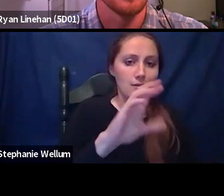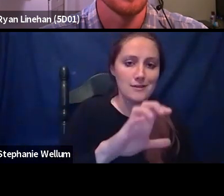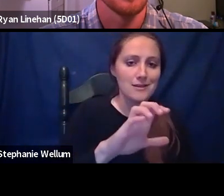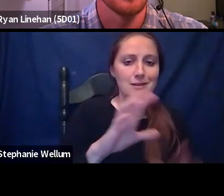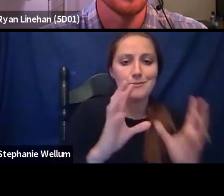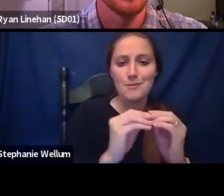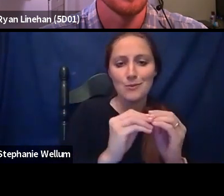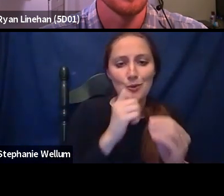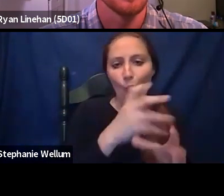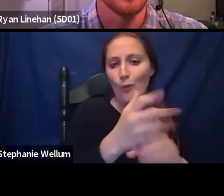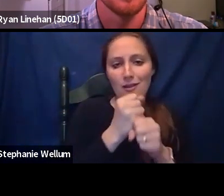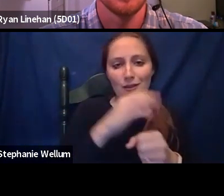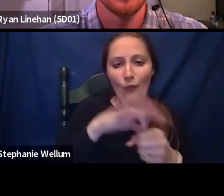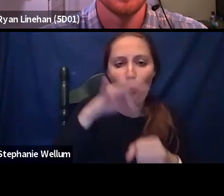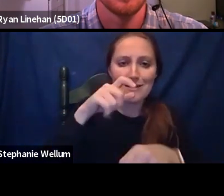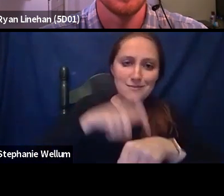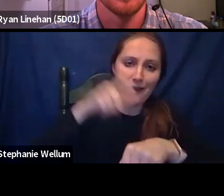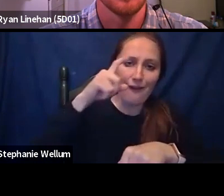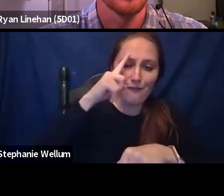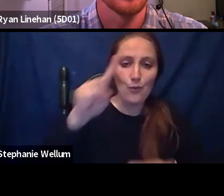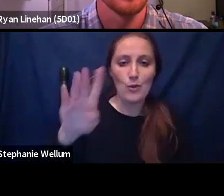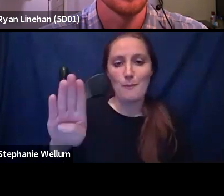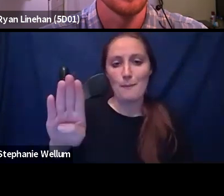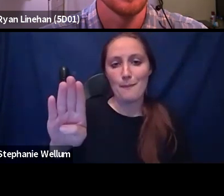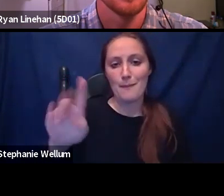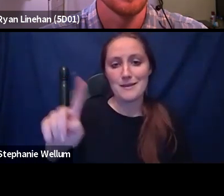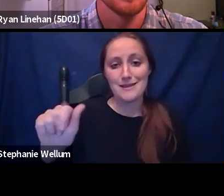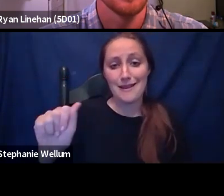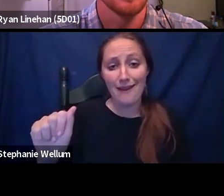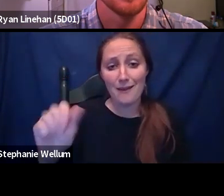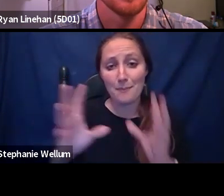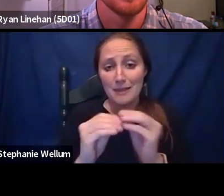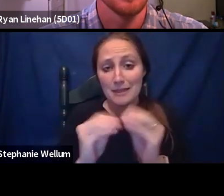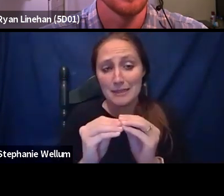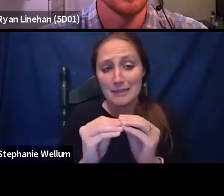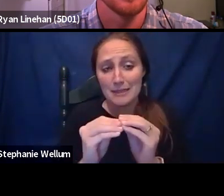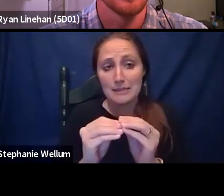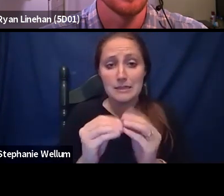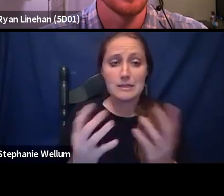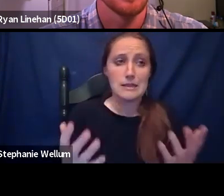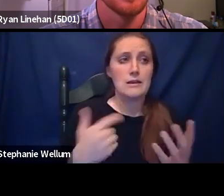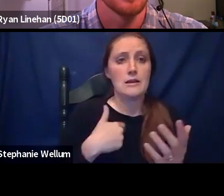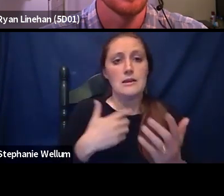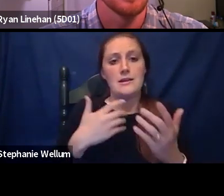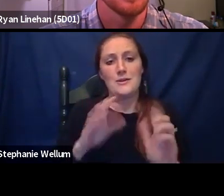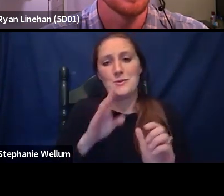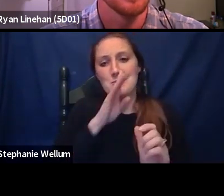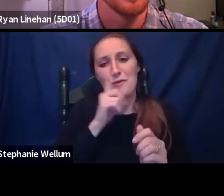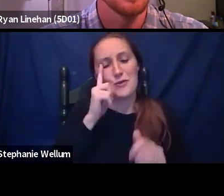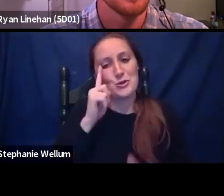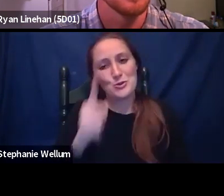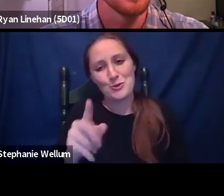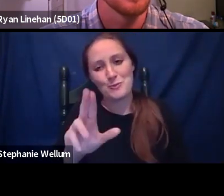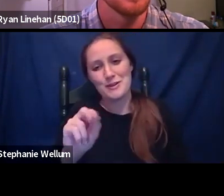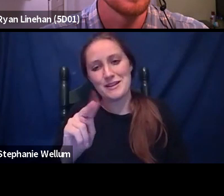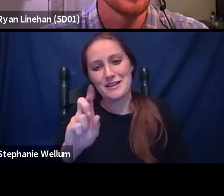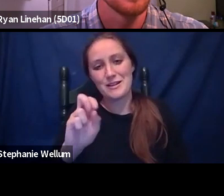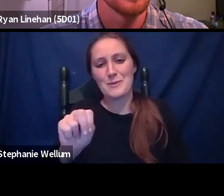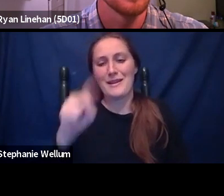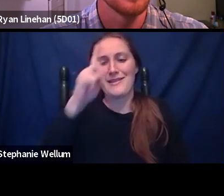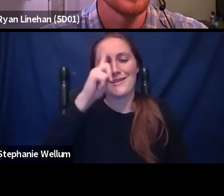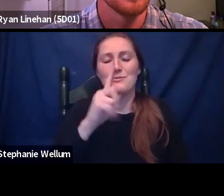vote in time for the BZA meeting, I don't want to speak for you, Brandon, but I think it would be good to get